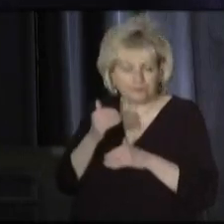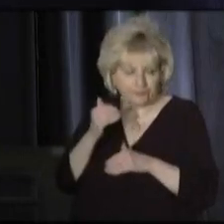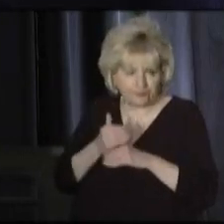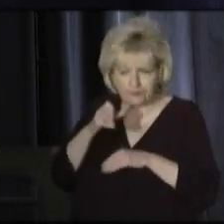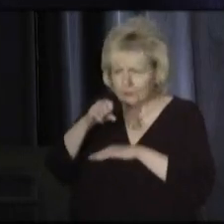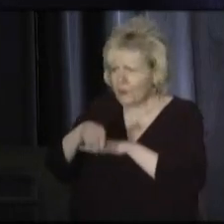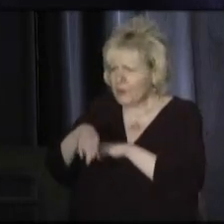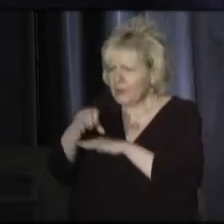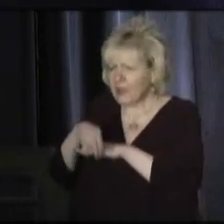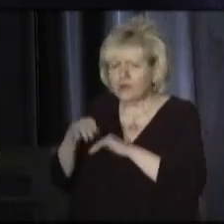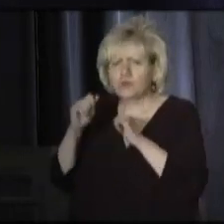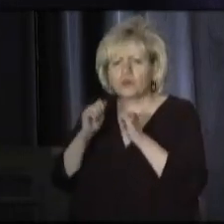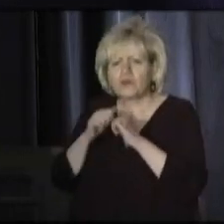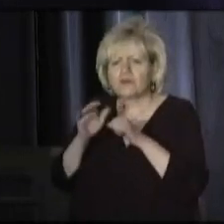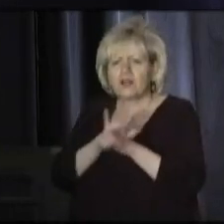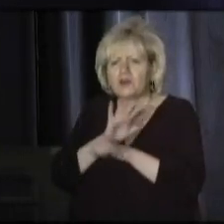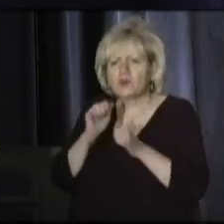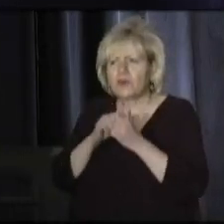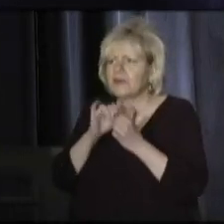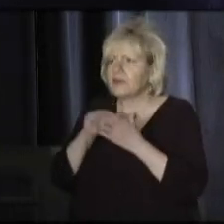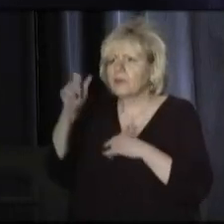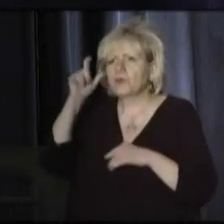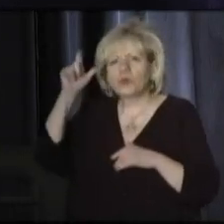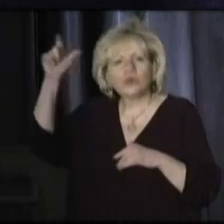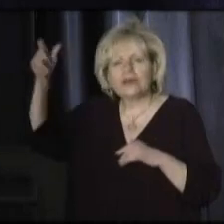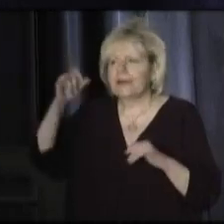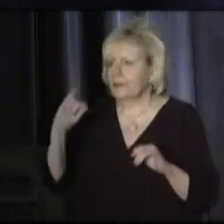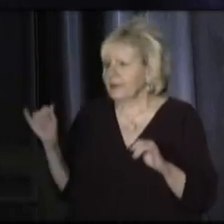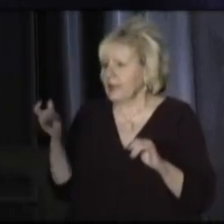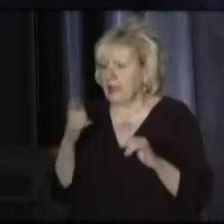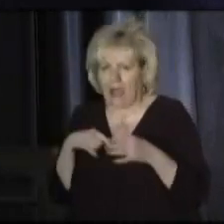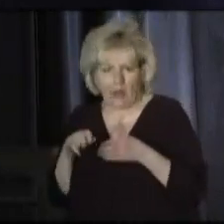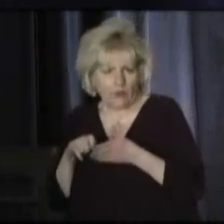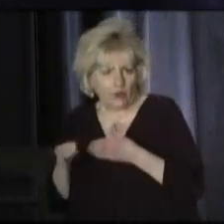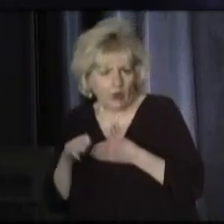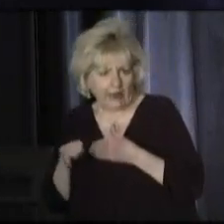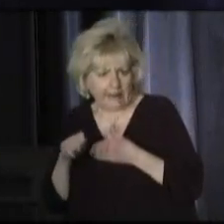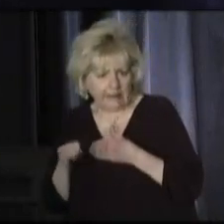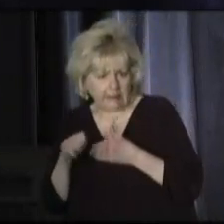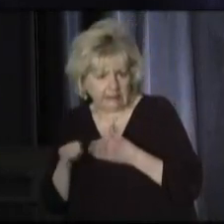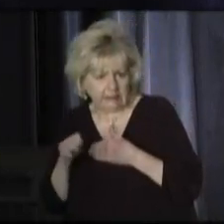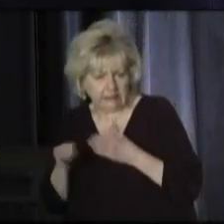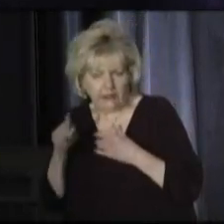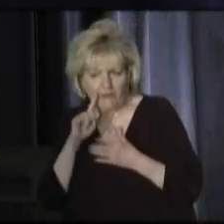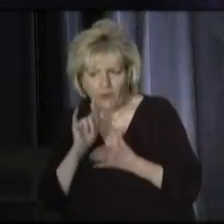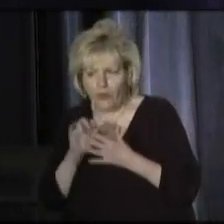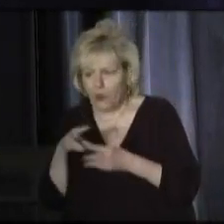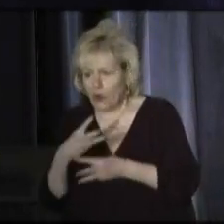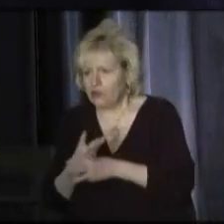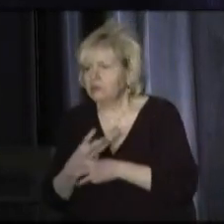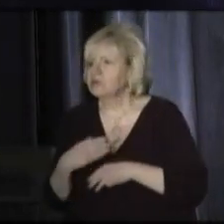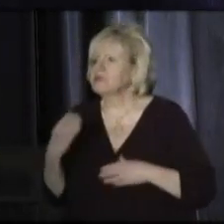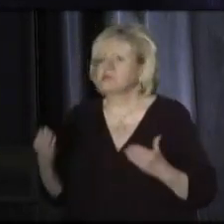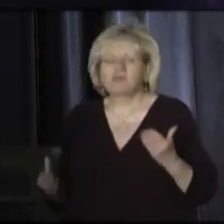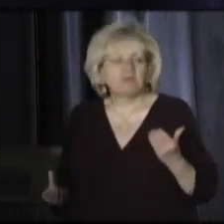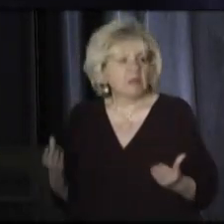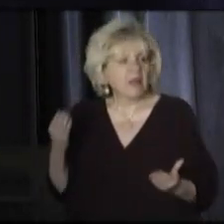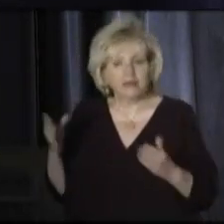intimacy. "Lindsay King astonishes," another endorsement read. "Distantly related to Stephen," I bet she'd